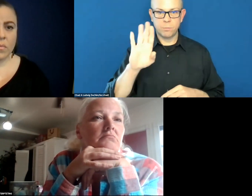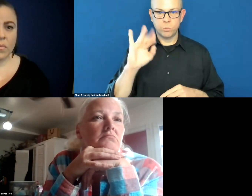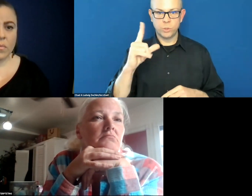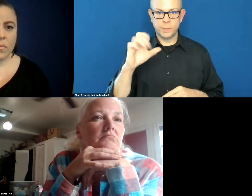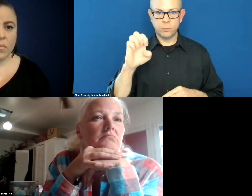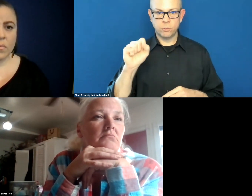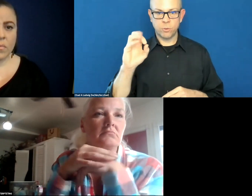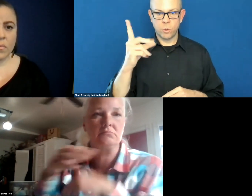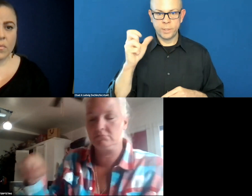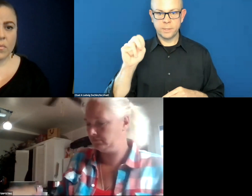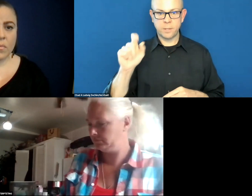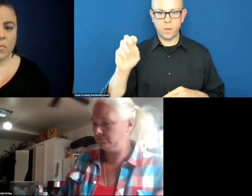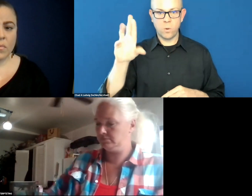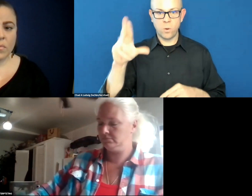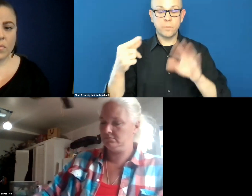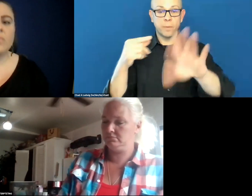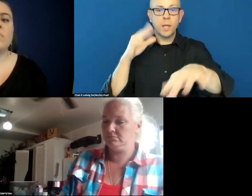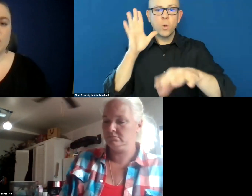email,